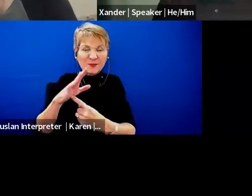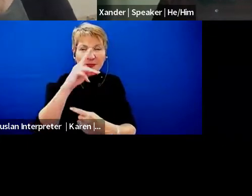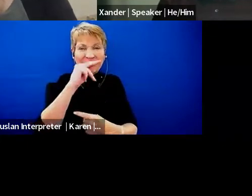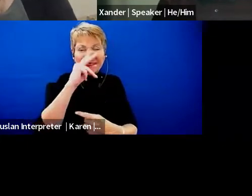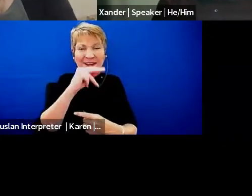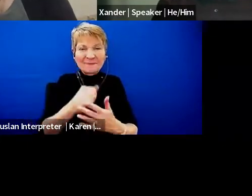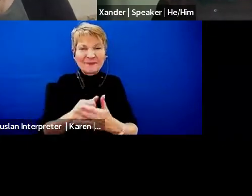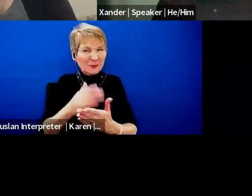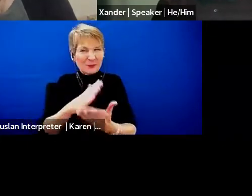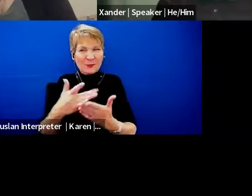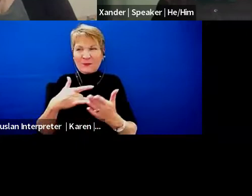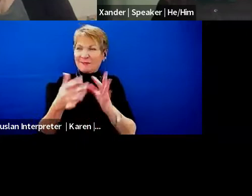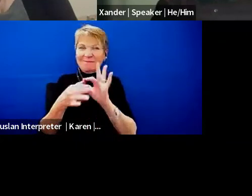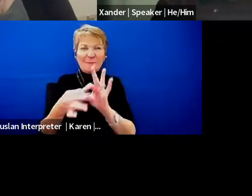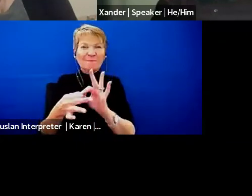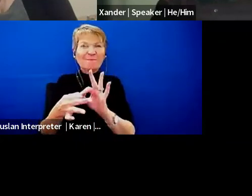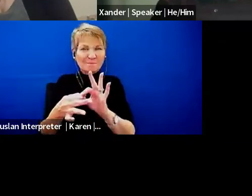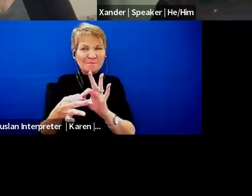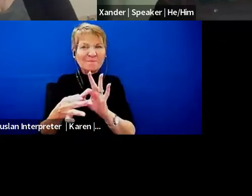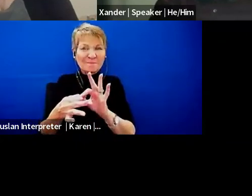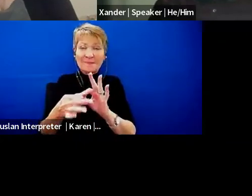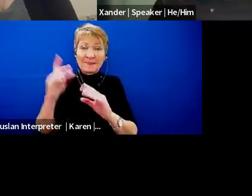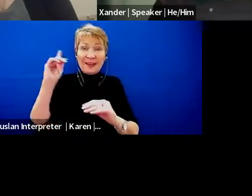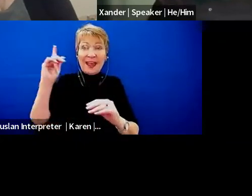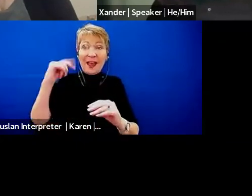those genuine connections. And now as an adult,